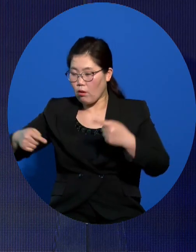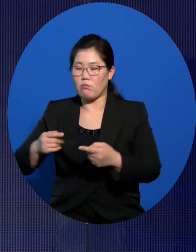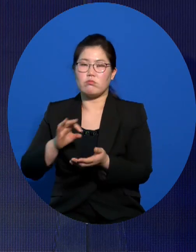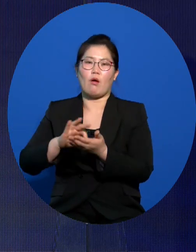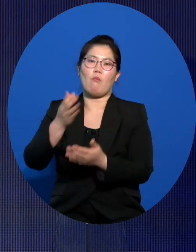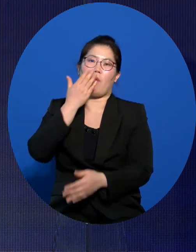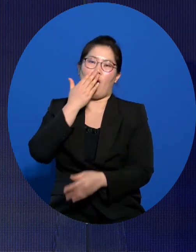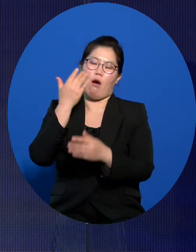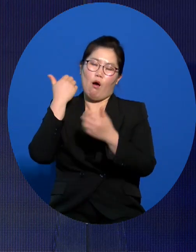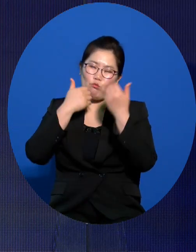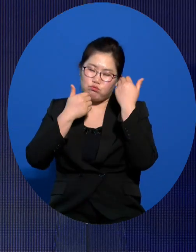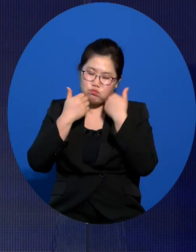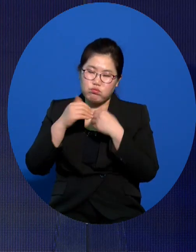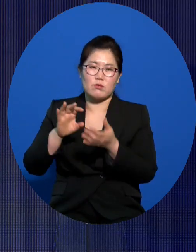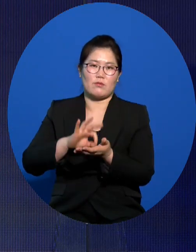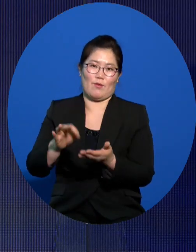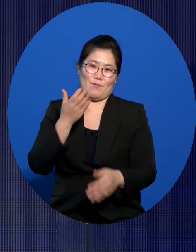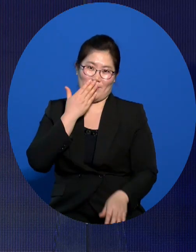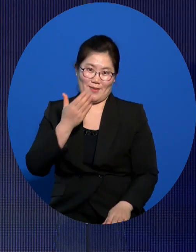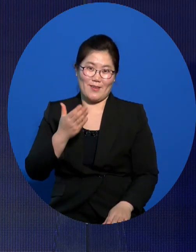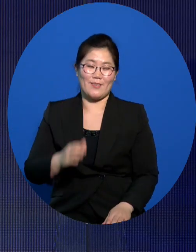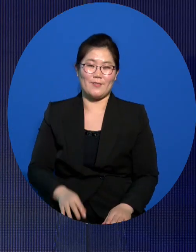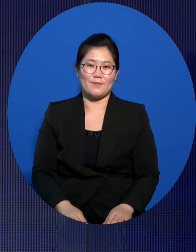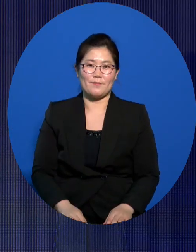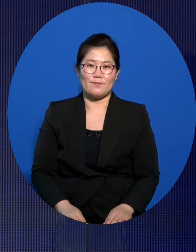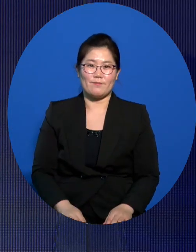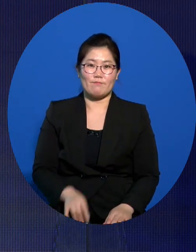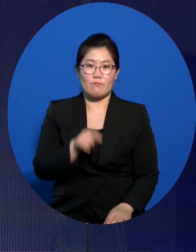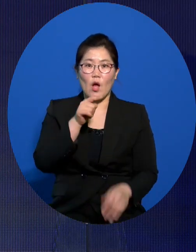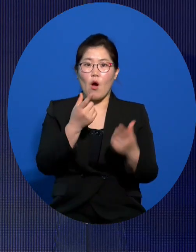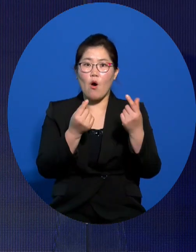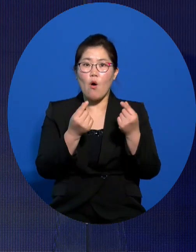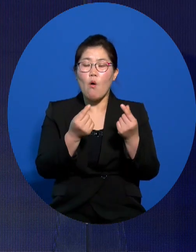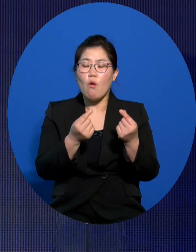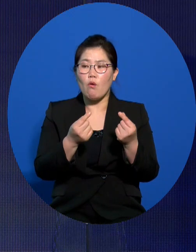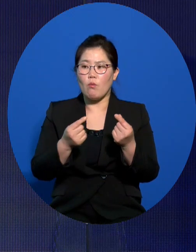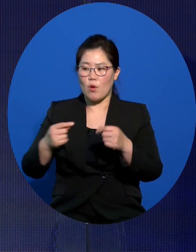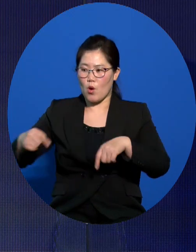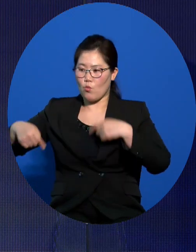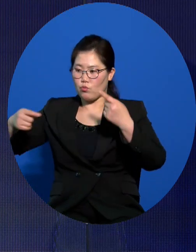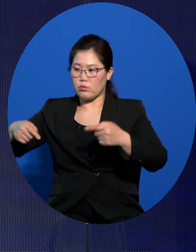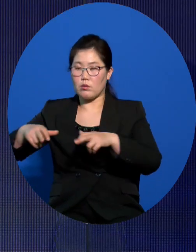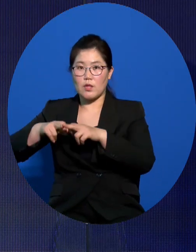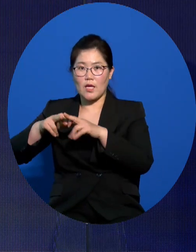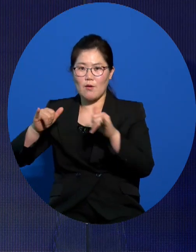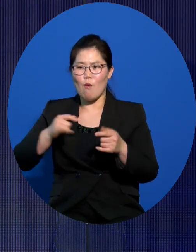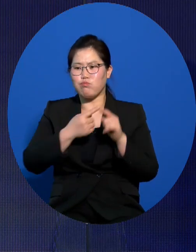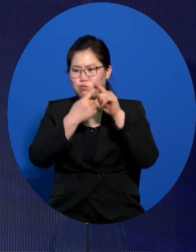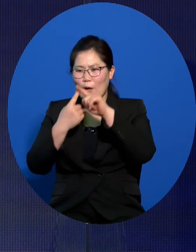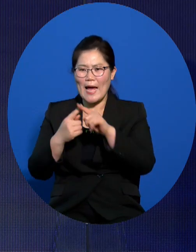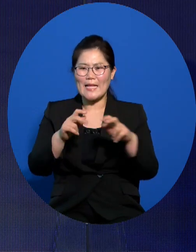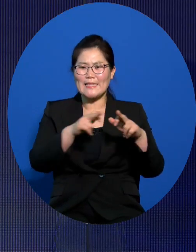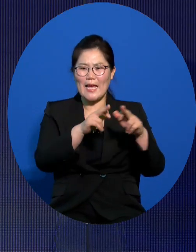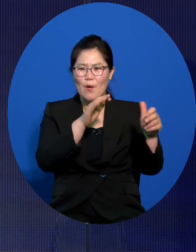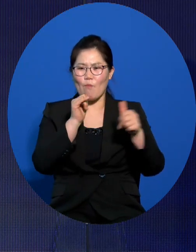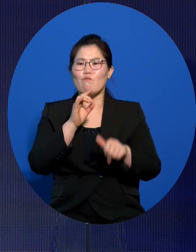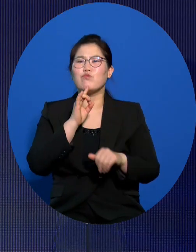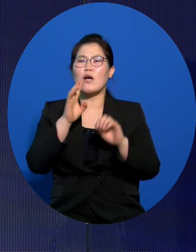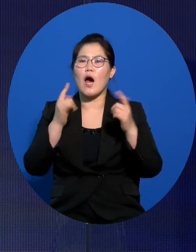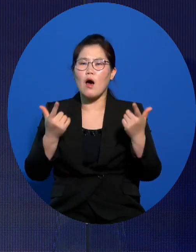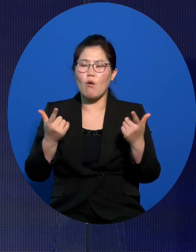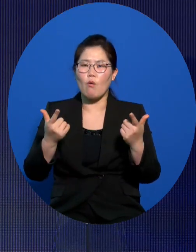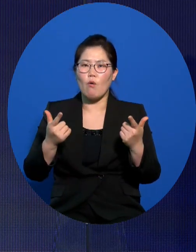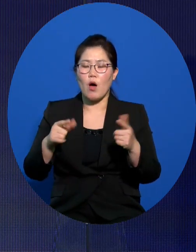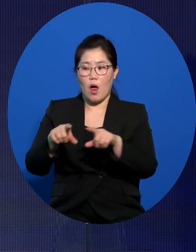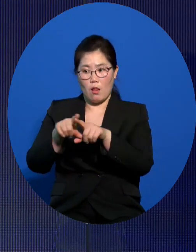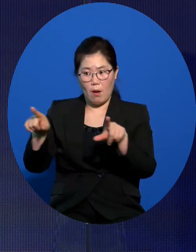people with disabilities, but also the rest of the population can enjoy. So I think that with this, those